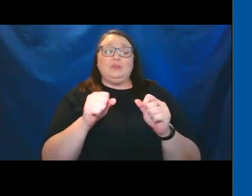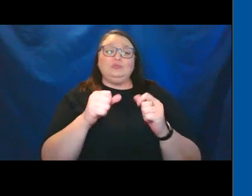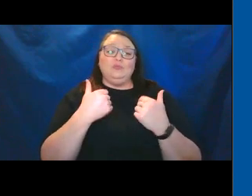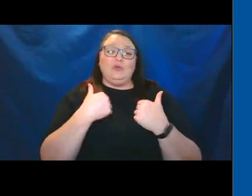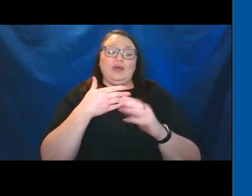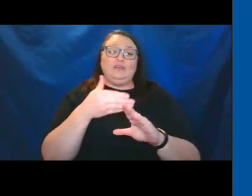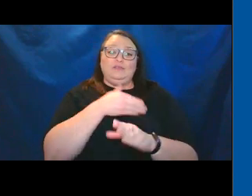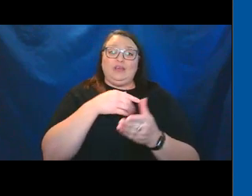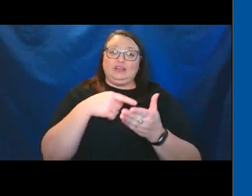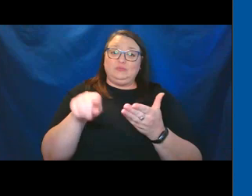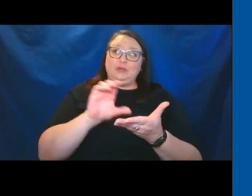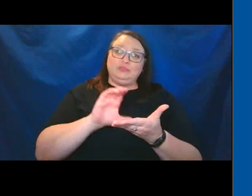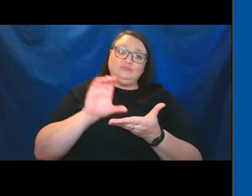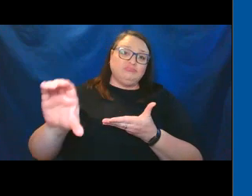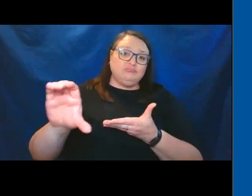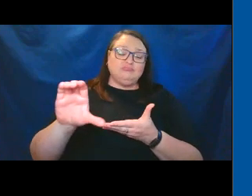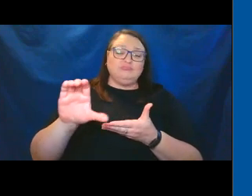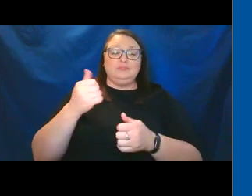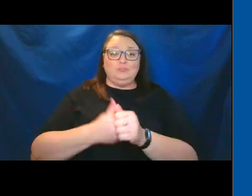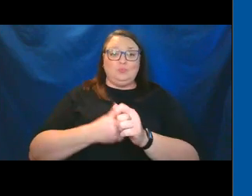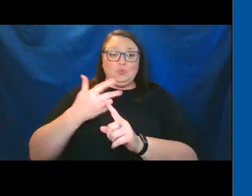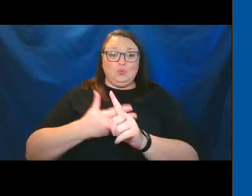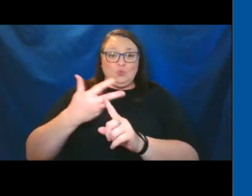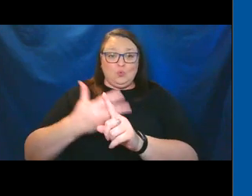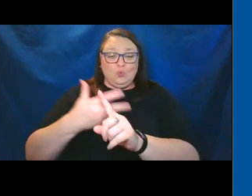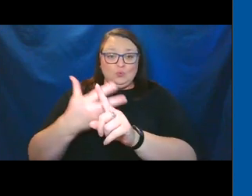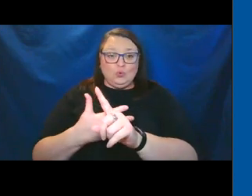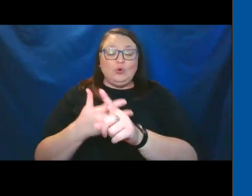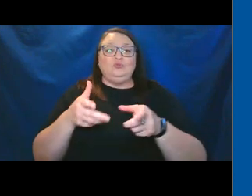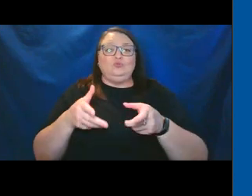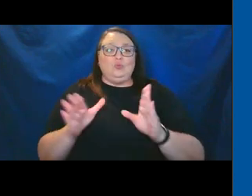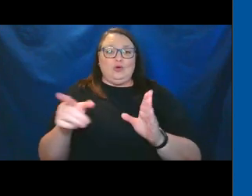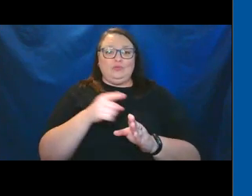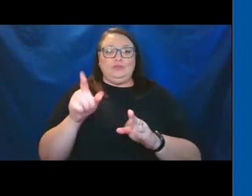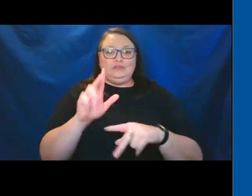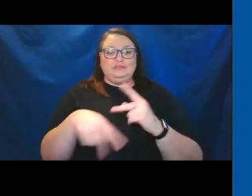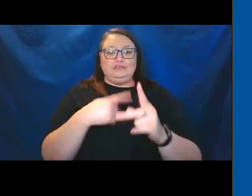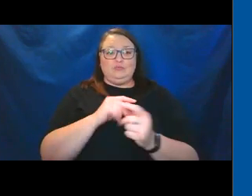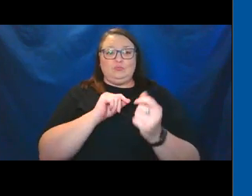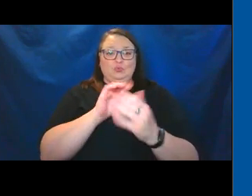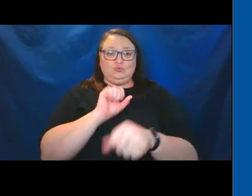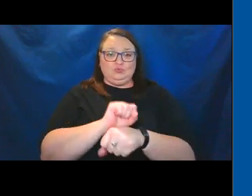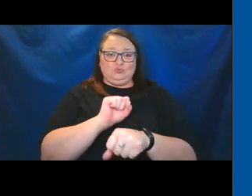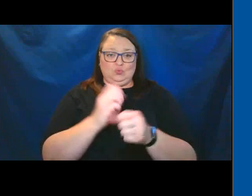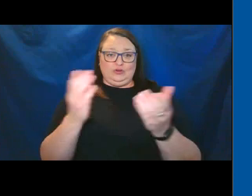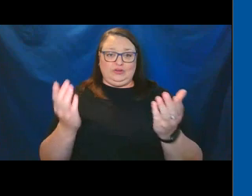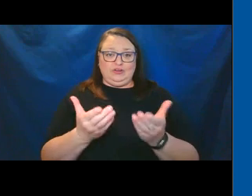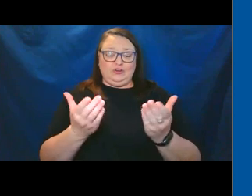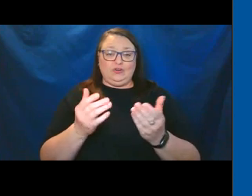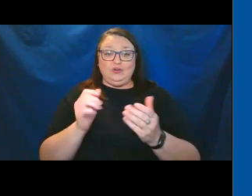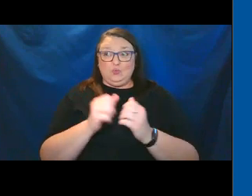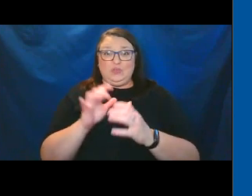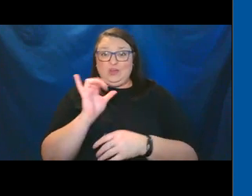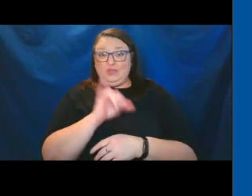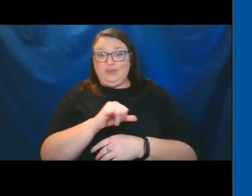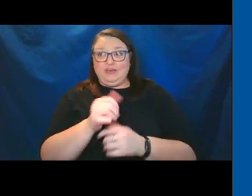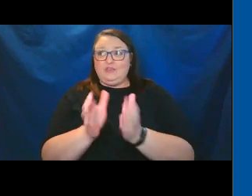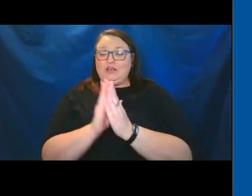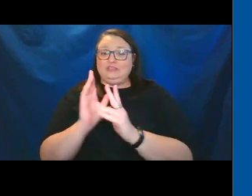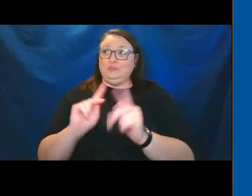on a quarterly basis, to enable these types of approaches to work here, because otherwise you're asking people to